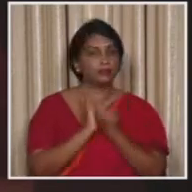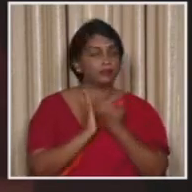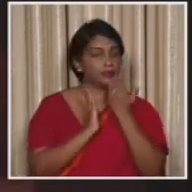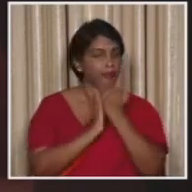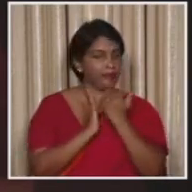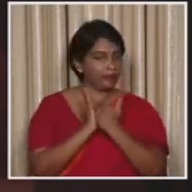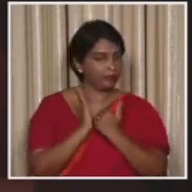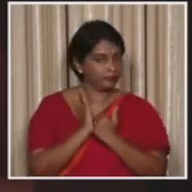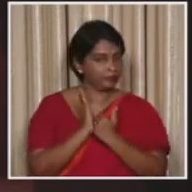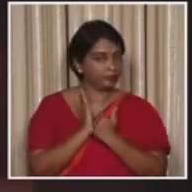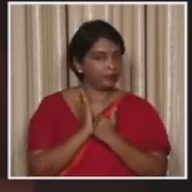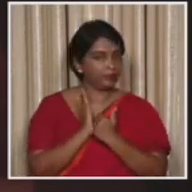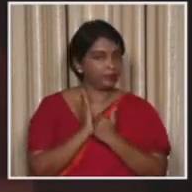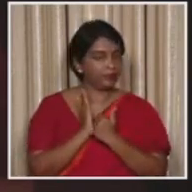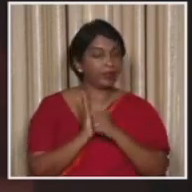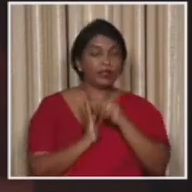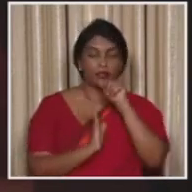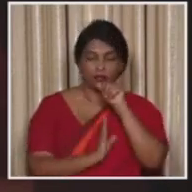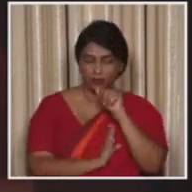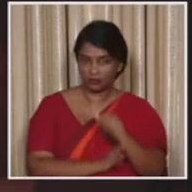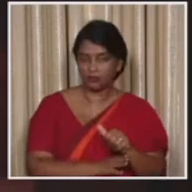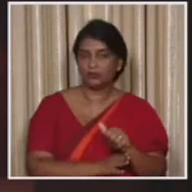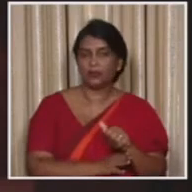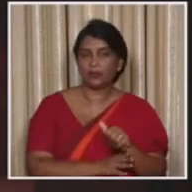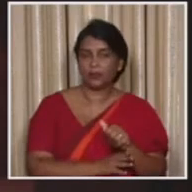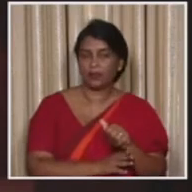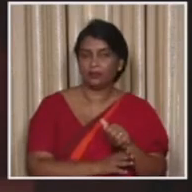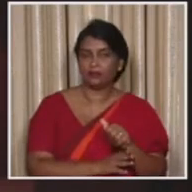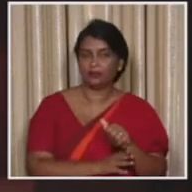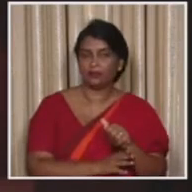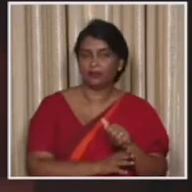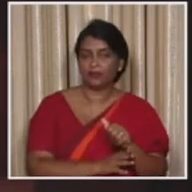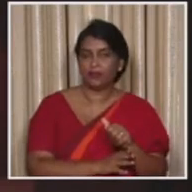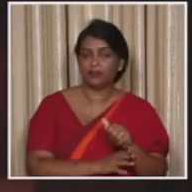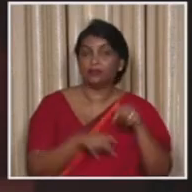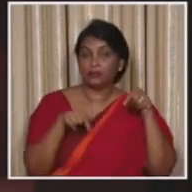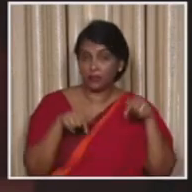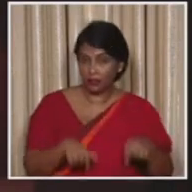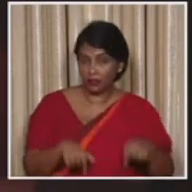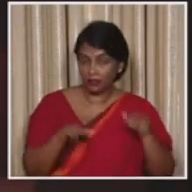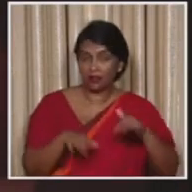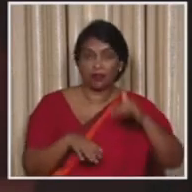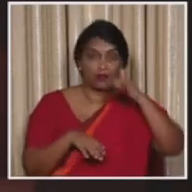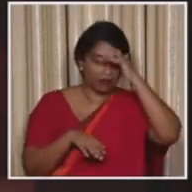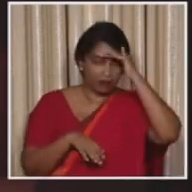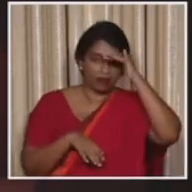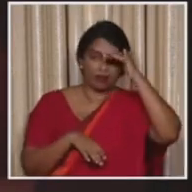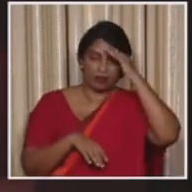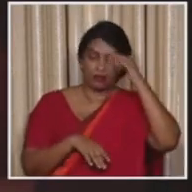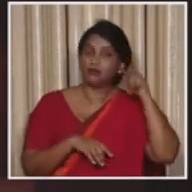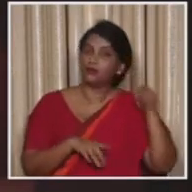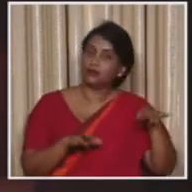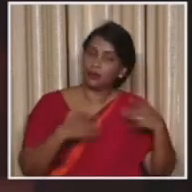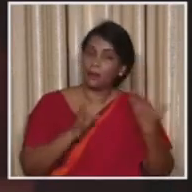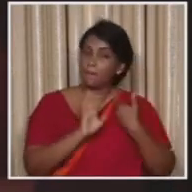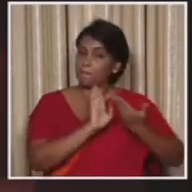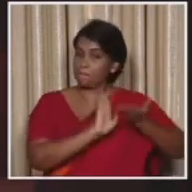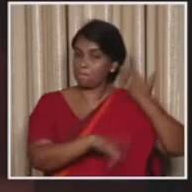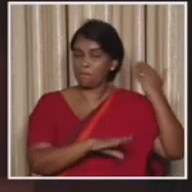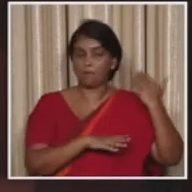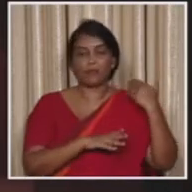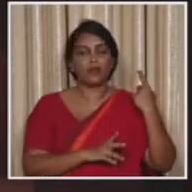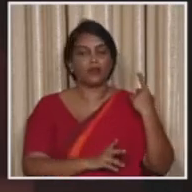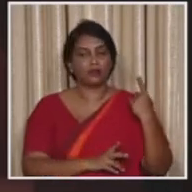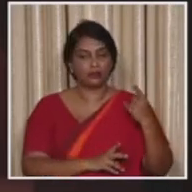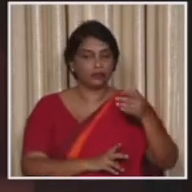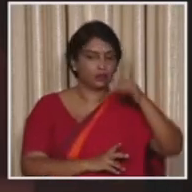visions and practices of present leaders, former leaders, and potential future